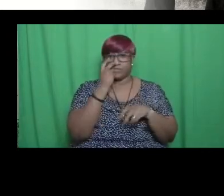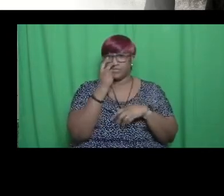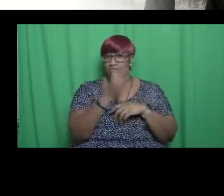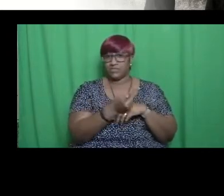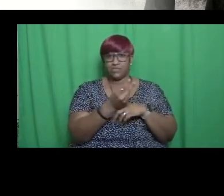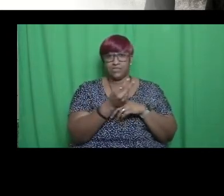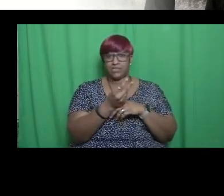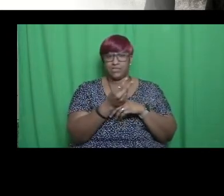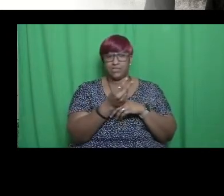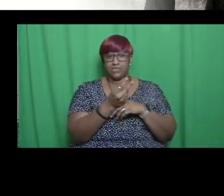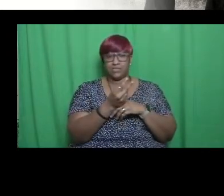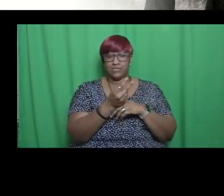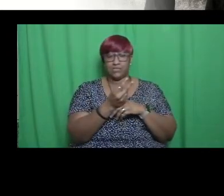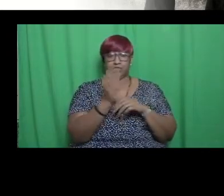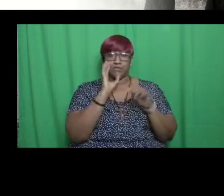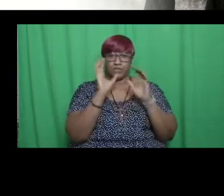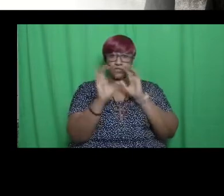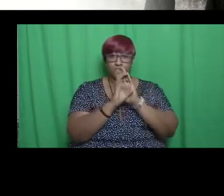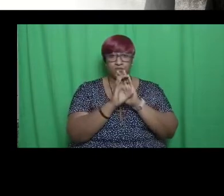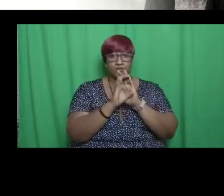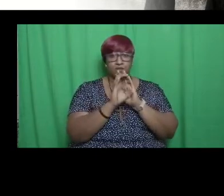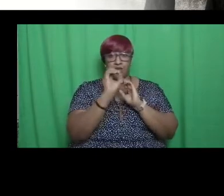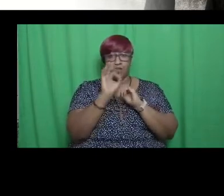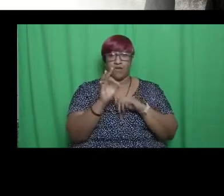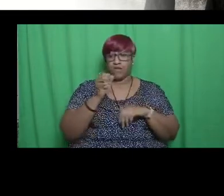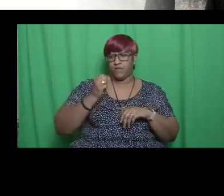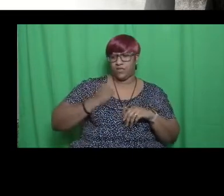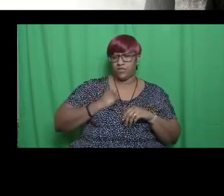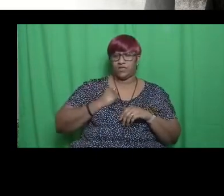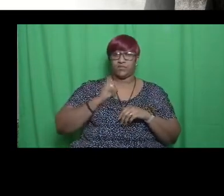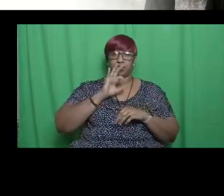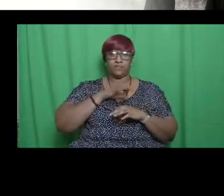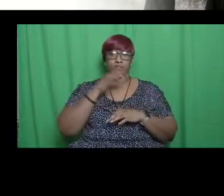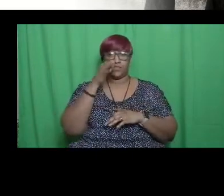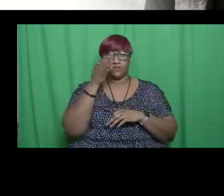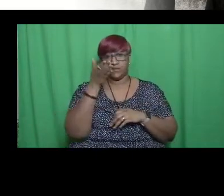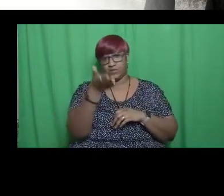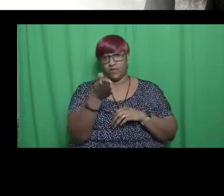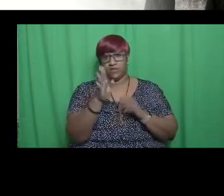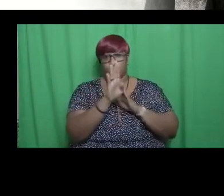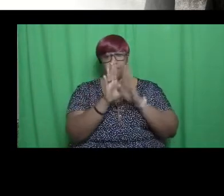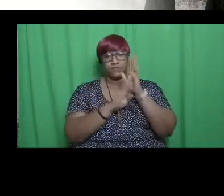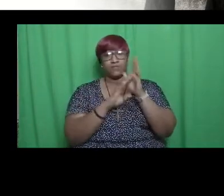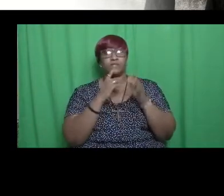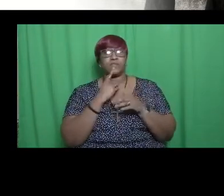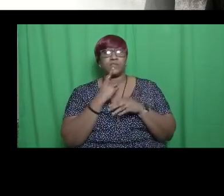the manifestation of his presence.